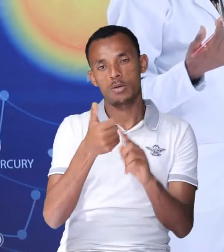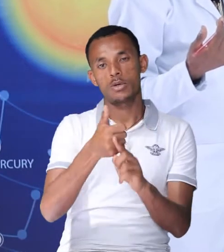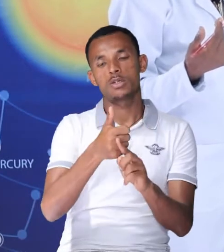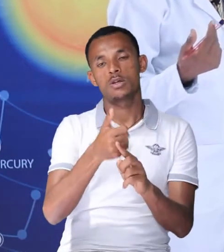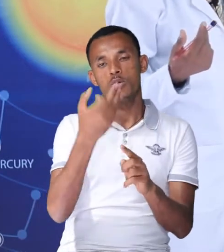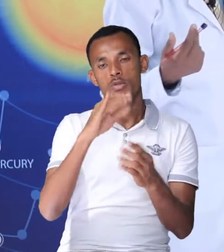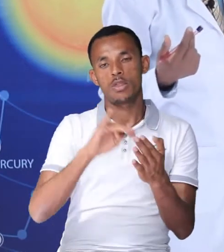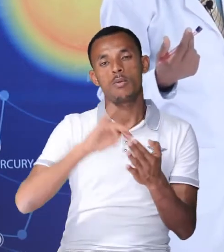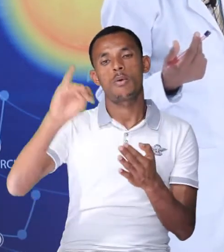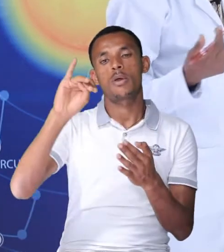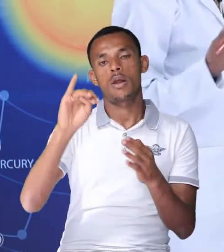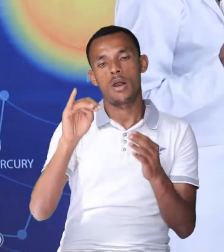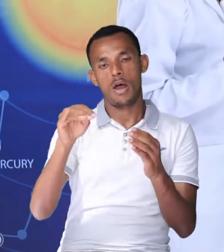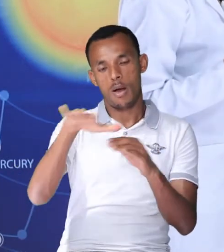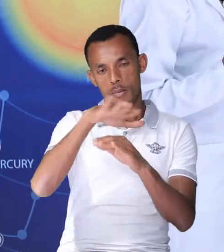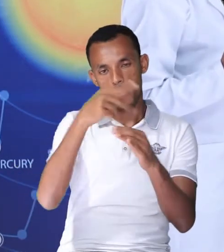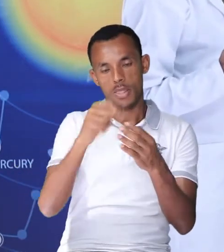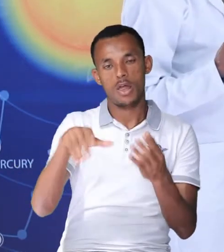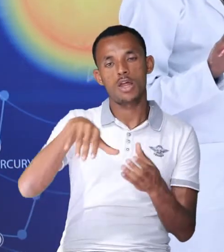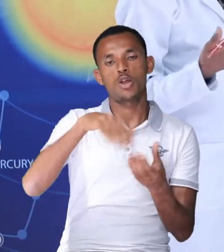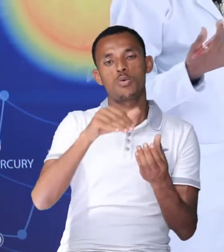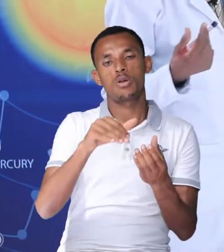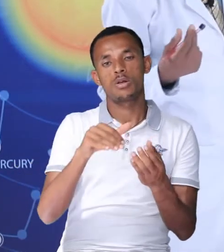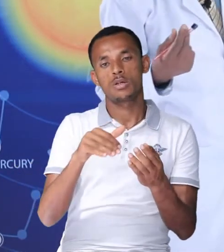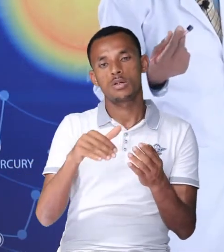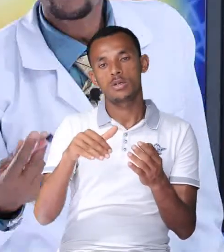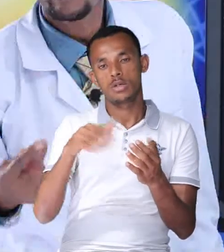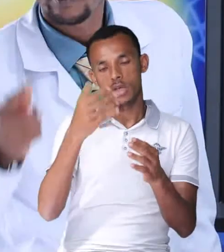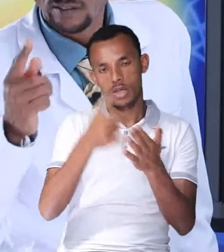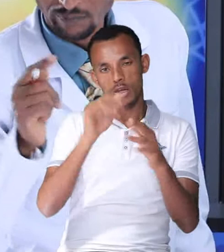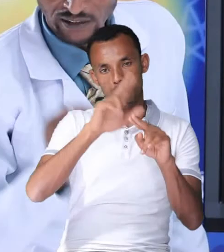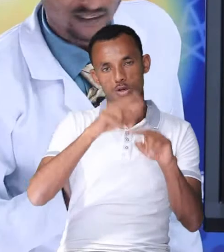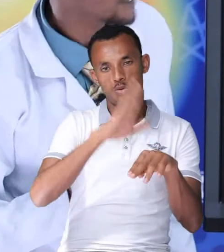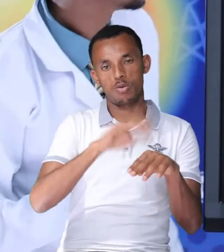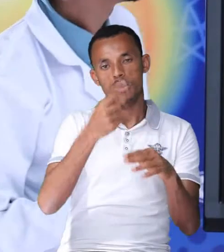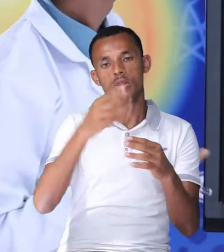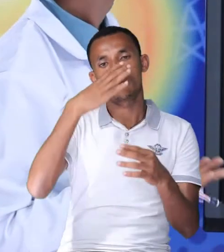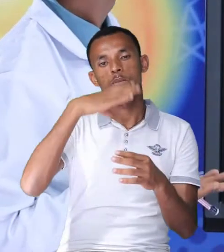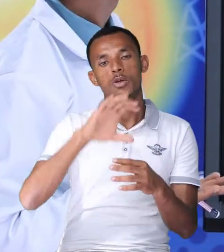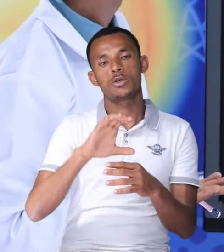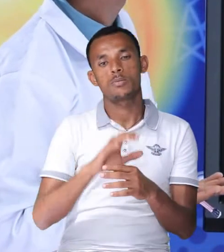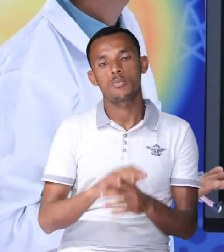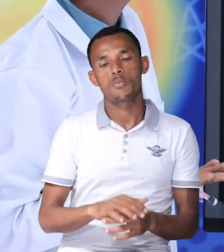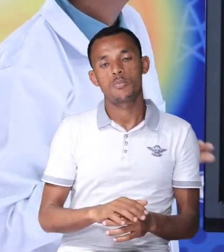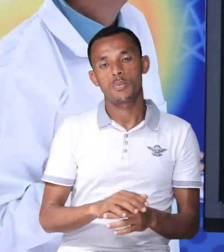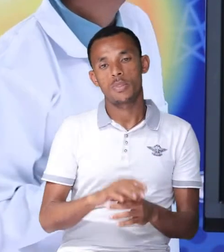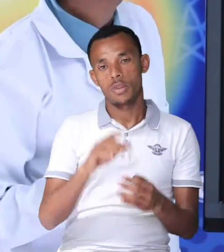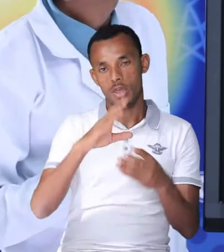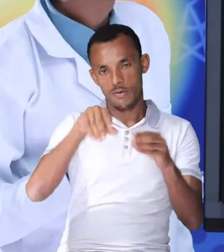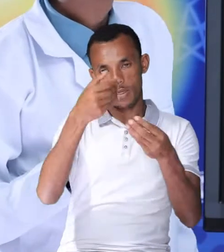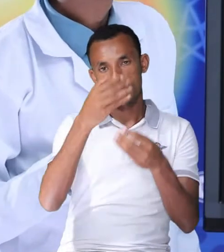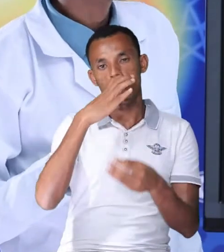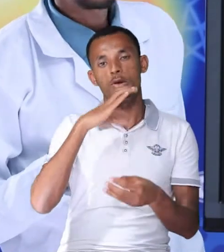of the vapor above a liquid. Okay, the vapor pressure of a liquid depends on temperature. At a given